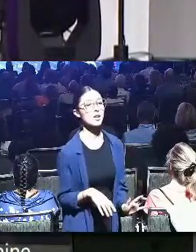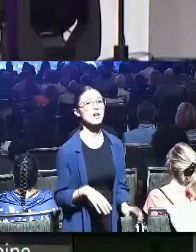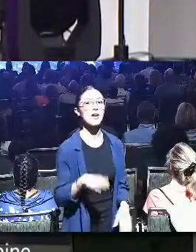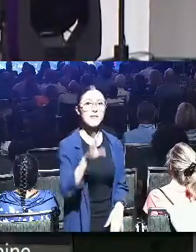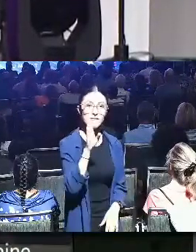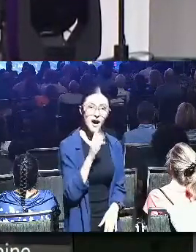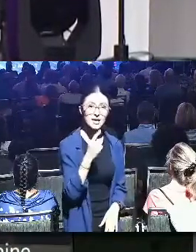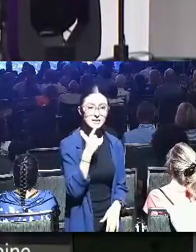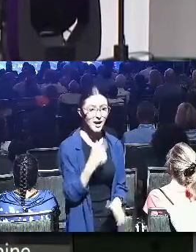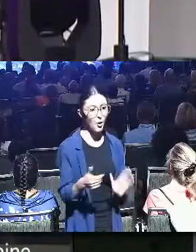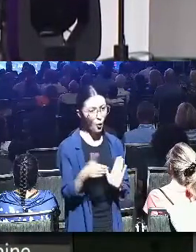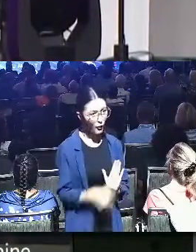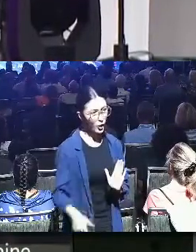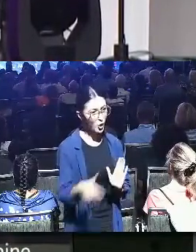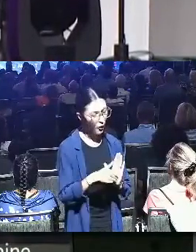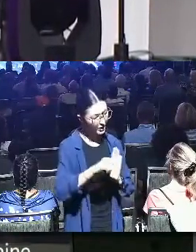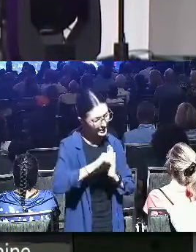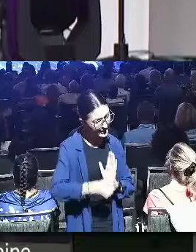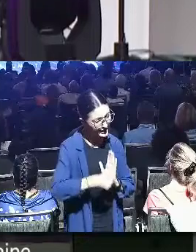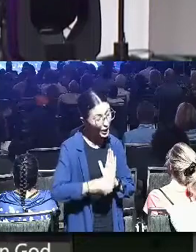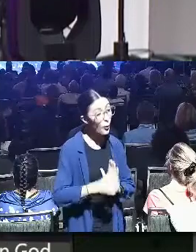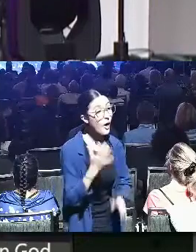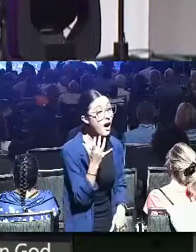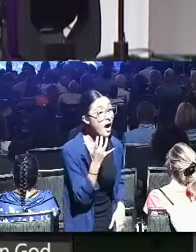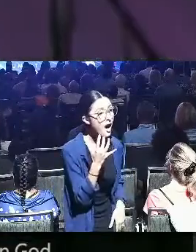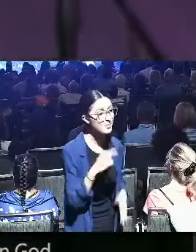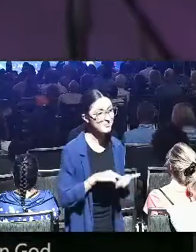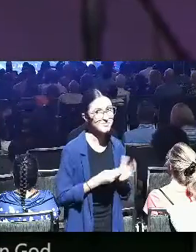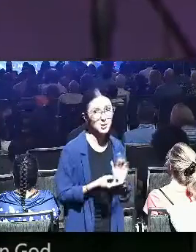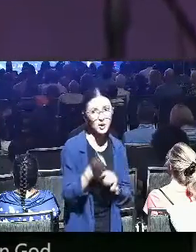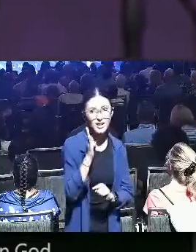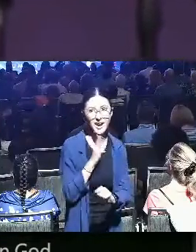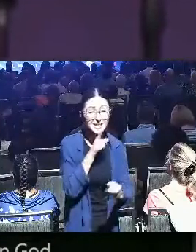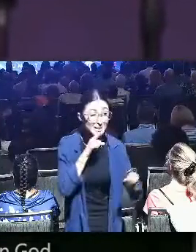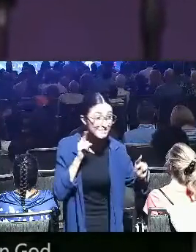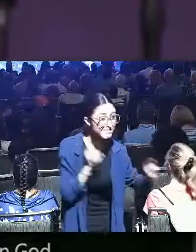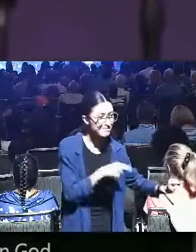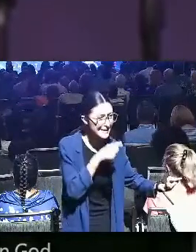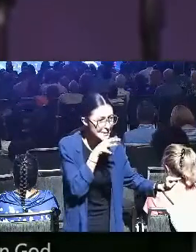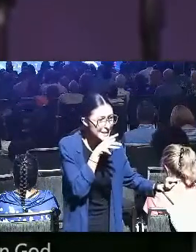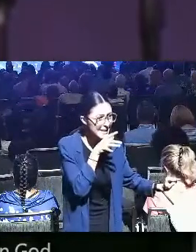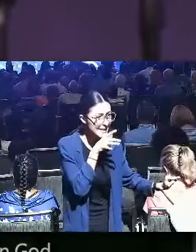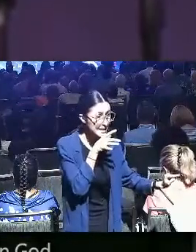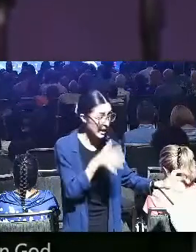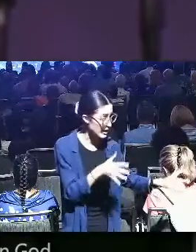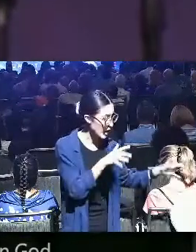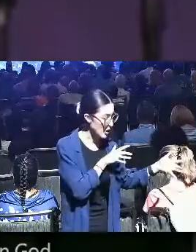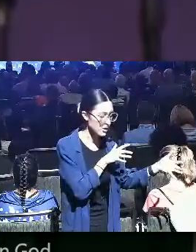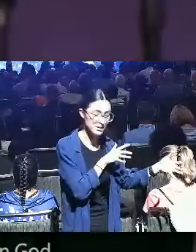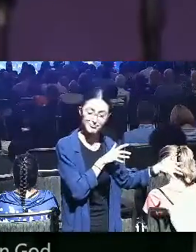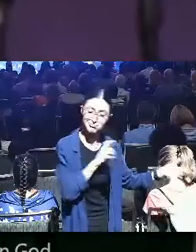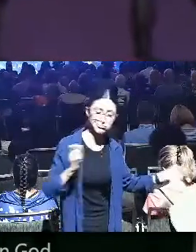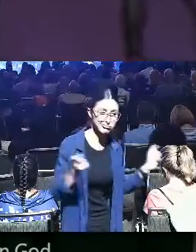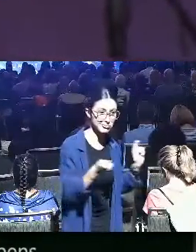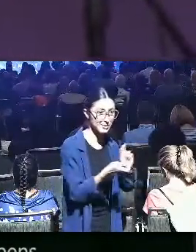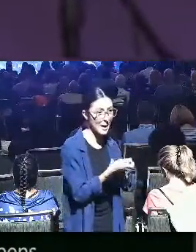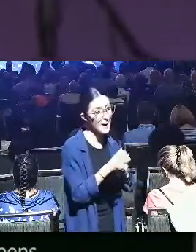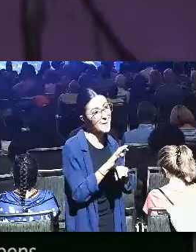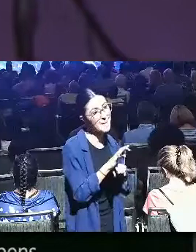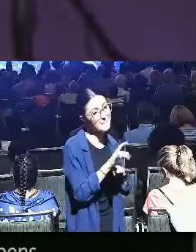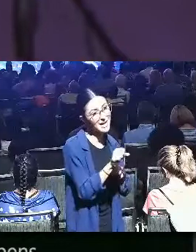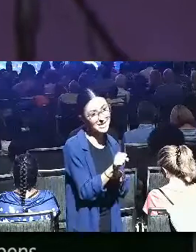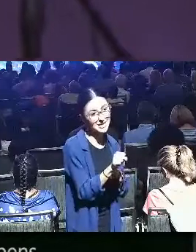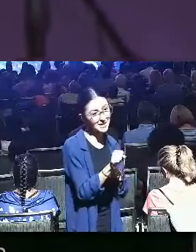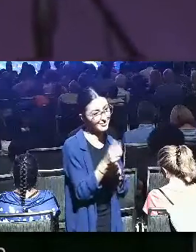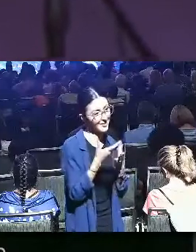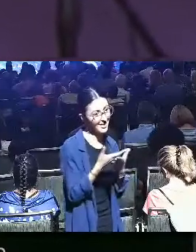and over, because when God speaks into chaos, amazing things start to happen, and it happens in our own lives too.